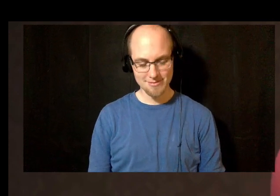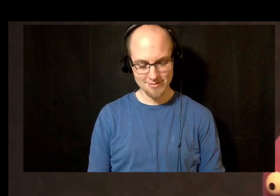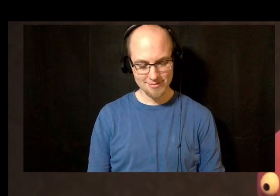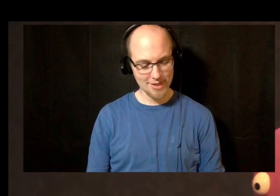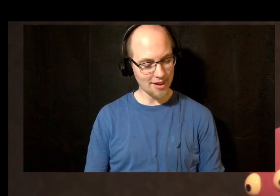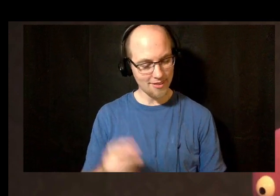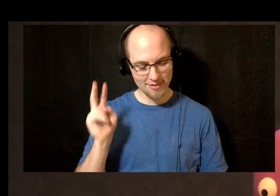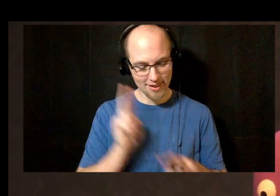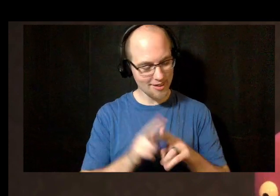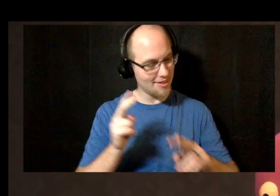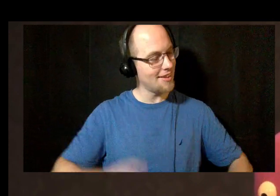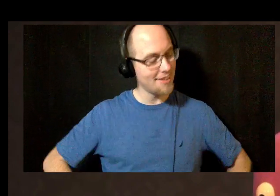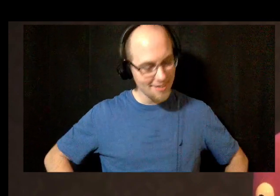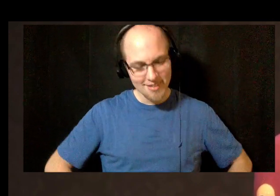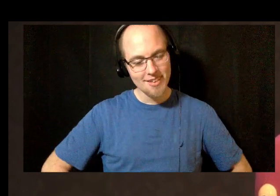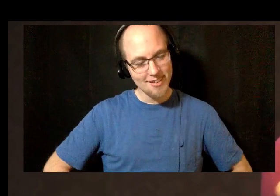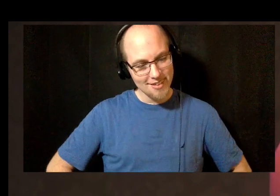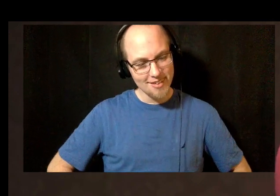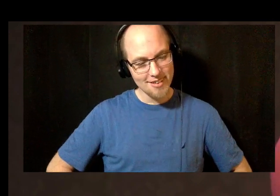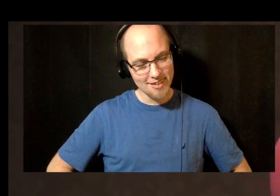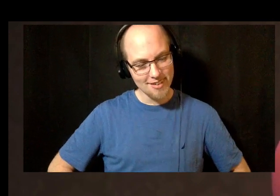Fuck.